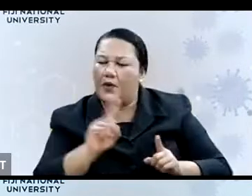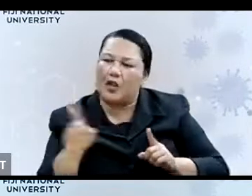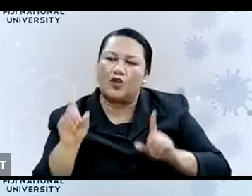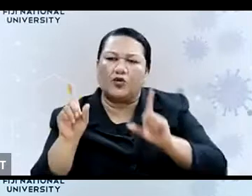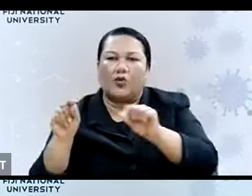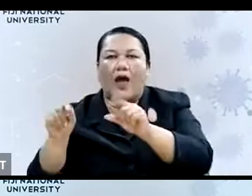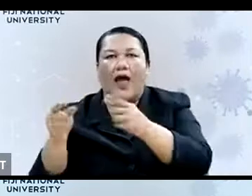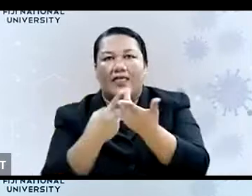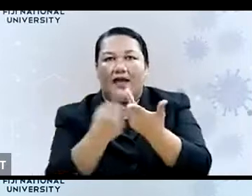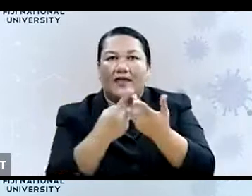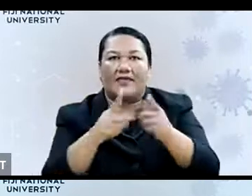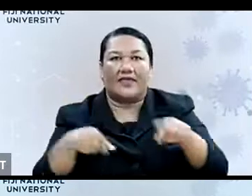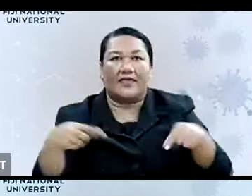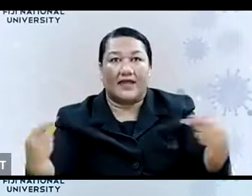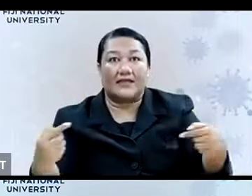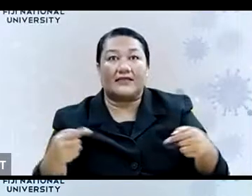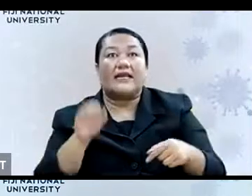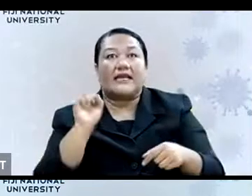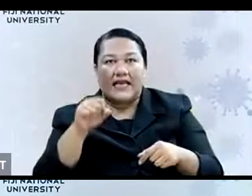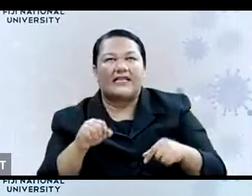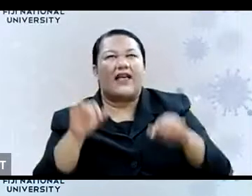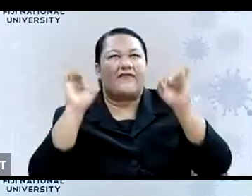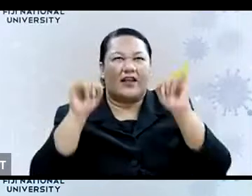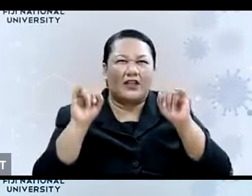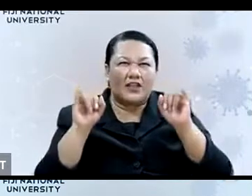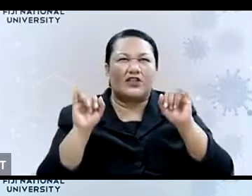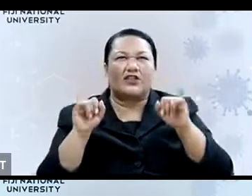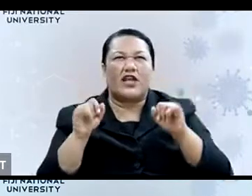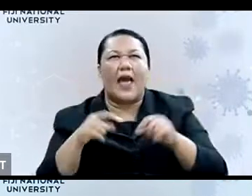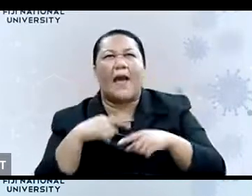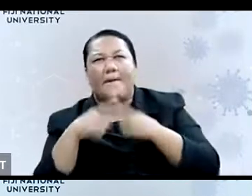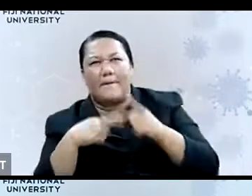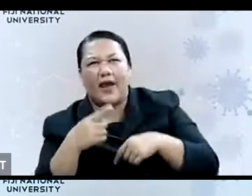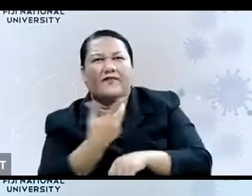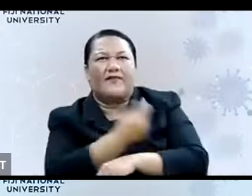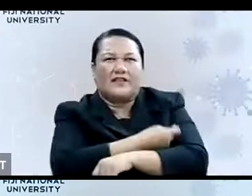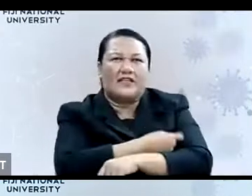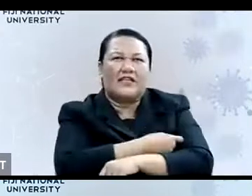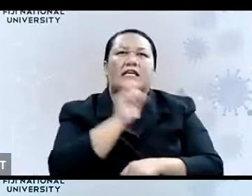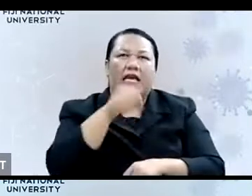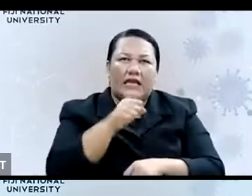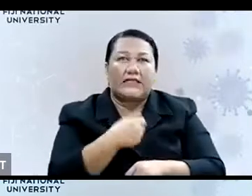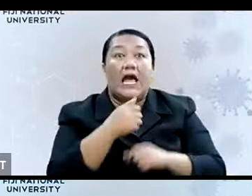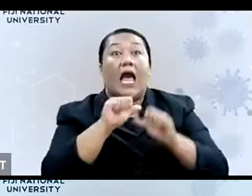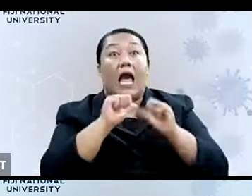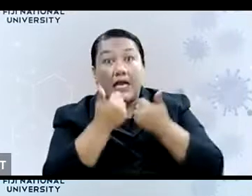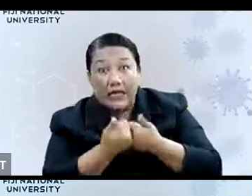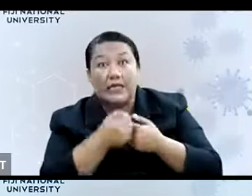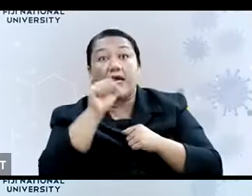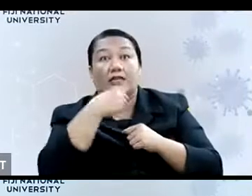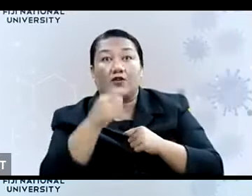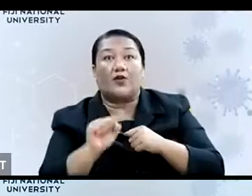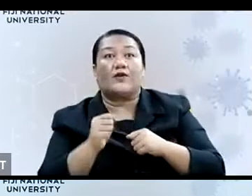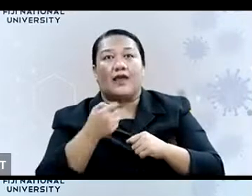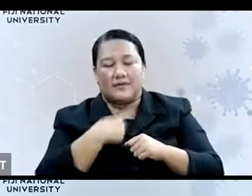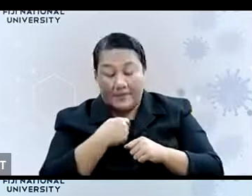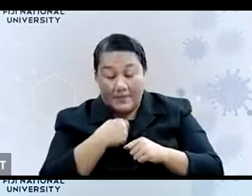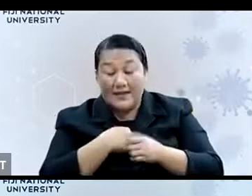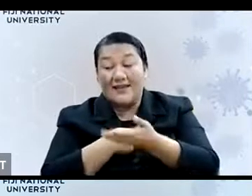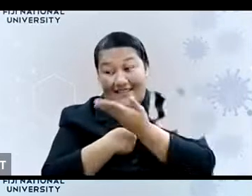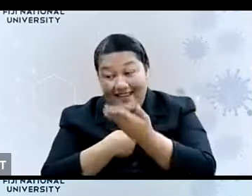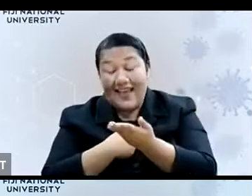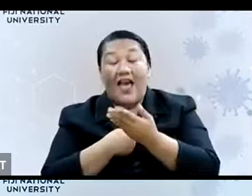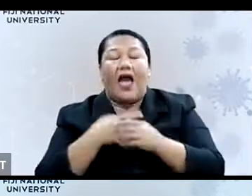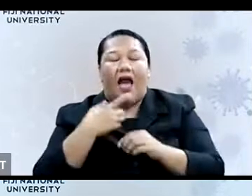course, it's raised this issue about vaccine passports and do we agree with them? Personally, I do agree with them, but I can see that there are other people who may